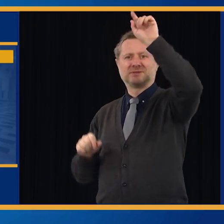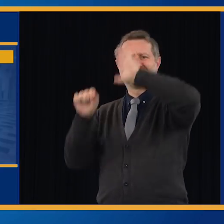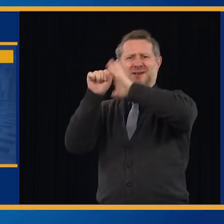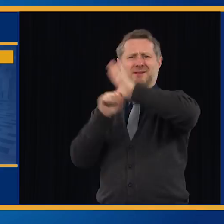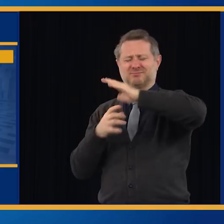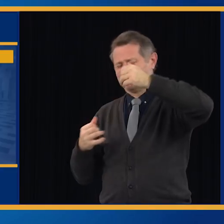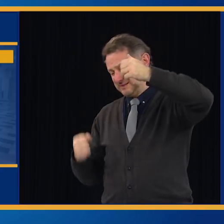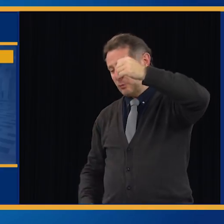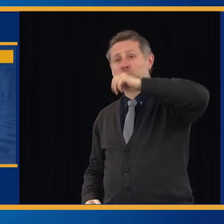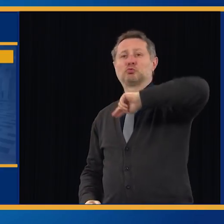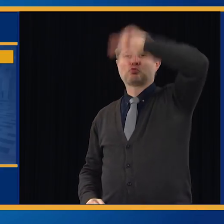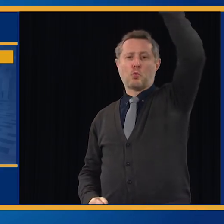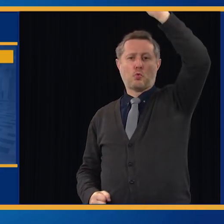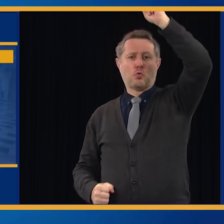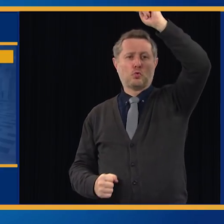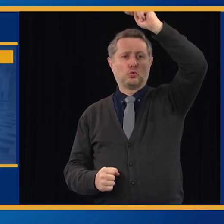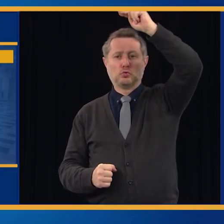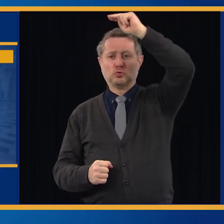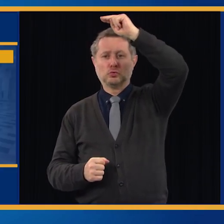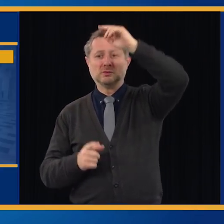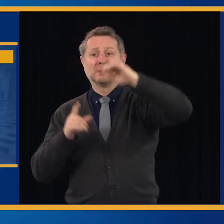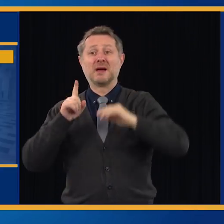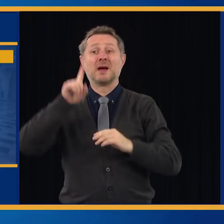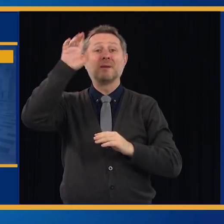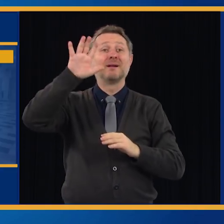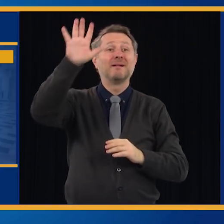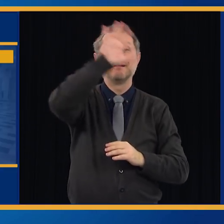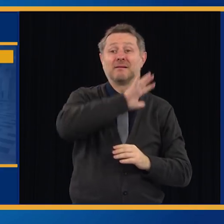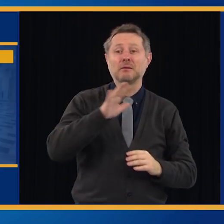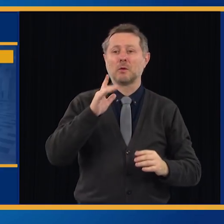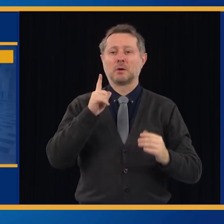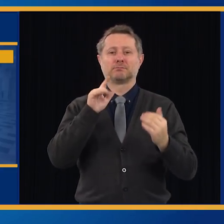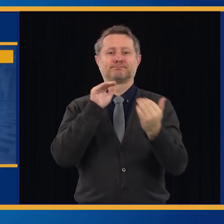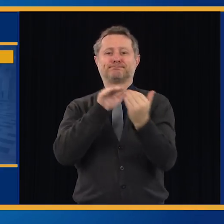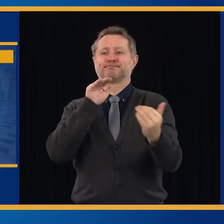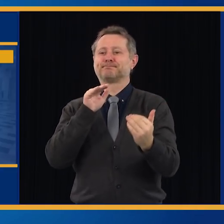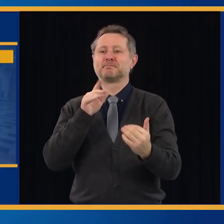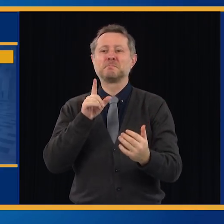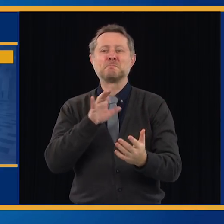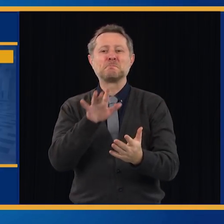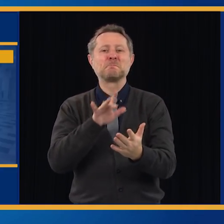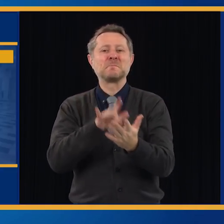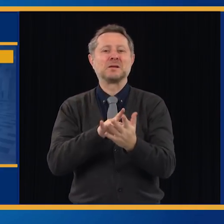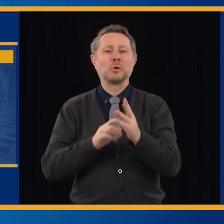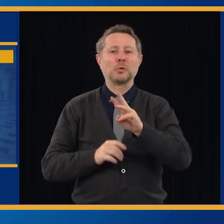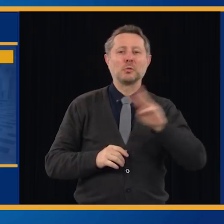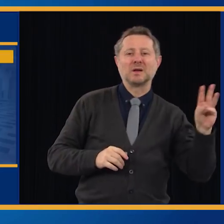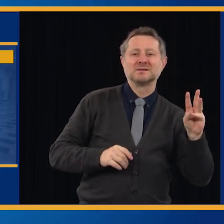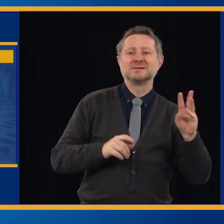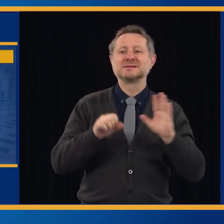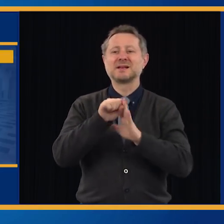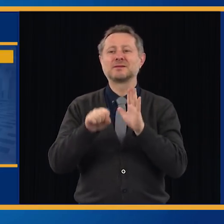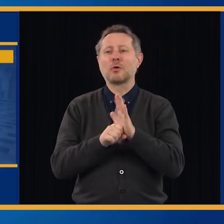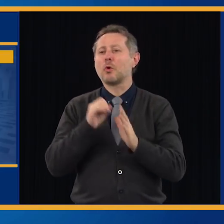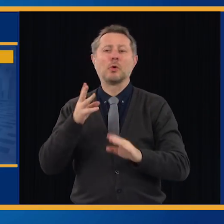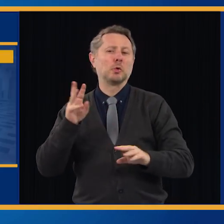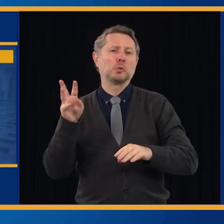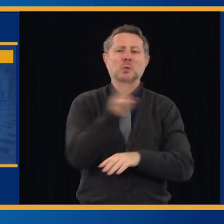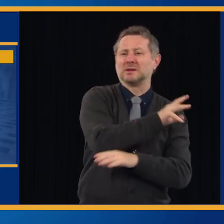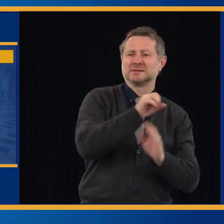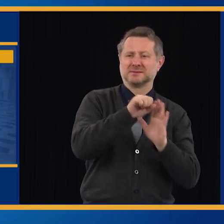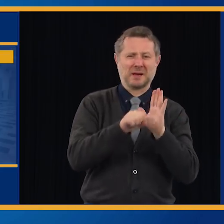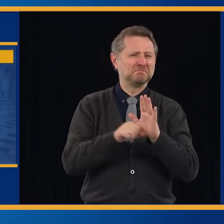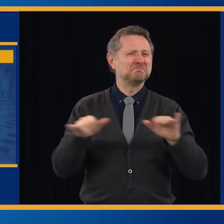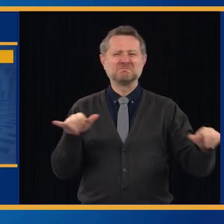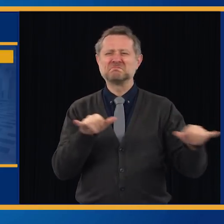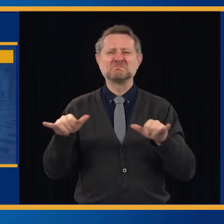it's comparable to many states in the Midwest and the West. We hear the discussion